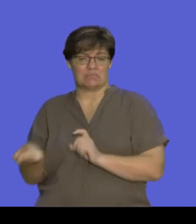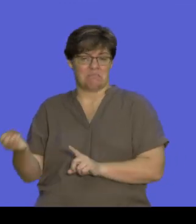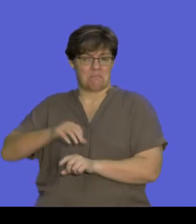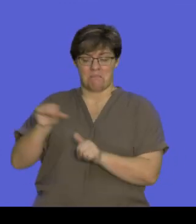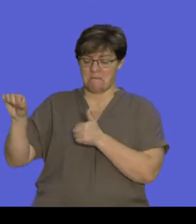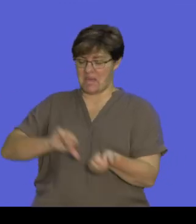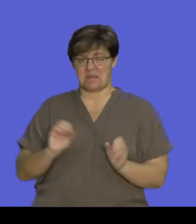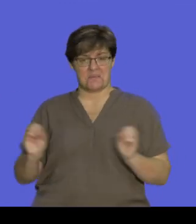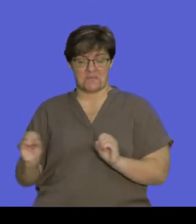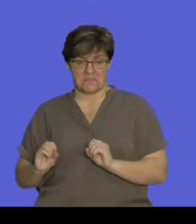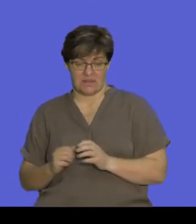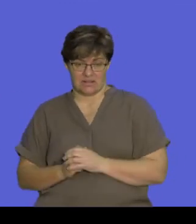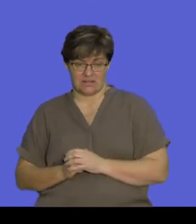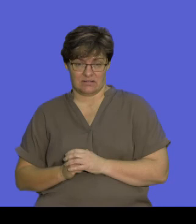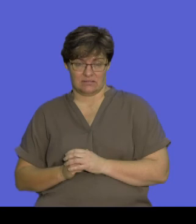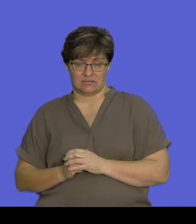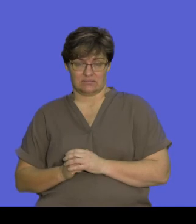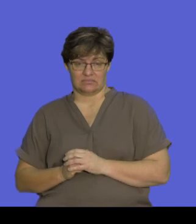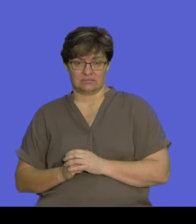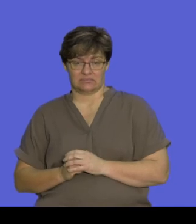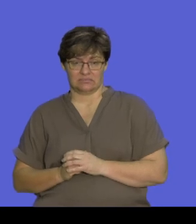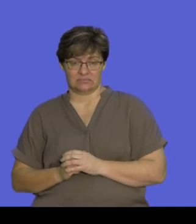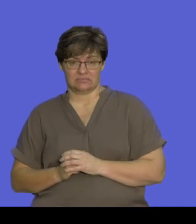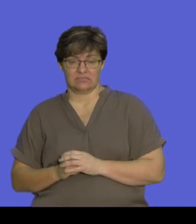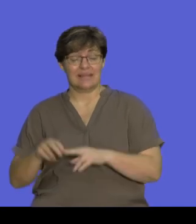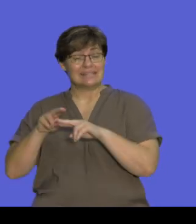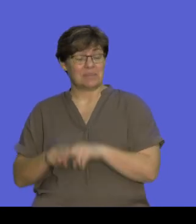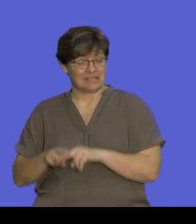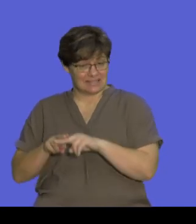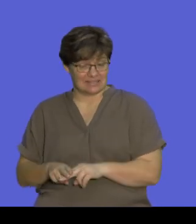Okay. Guys, dependent events, replacement.